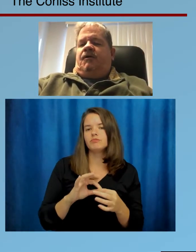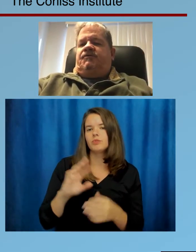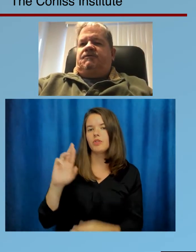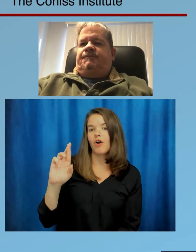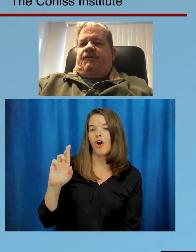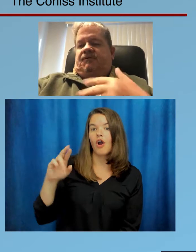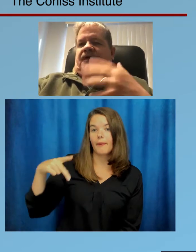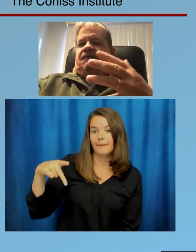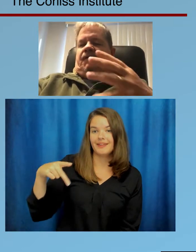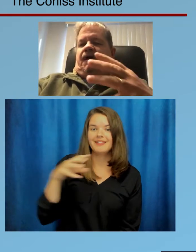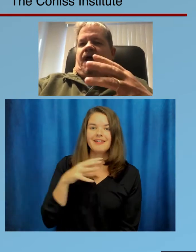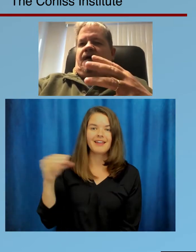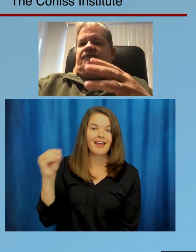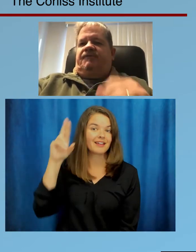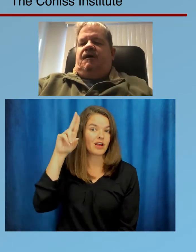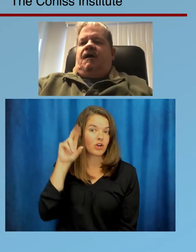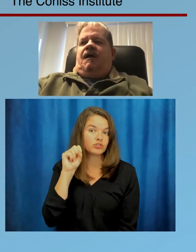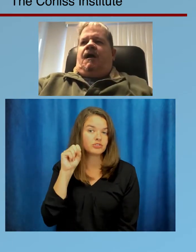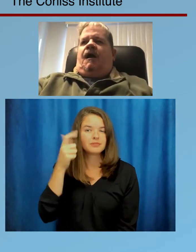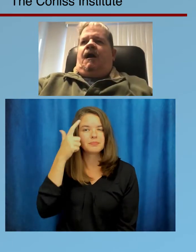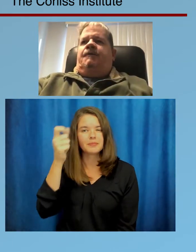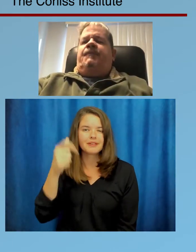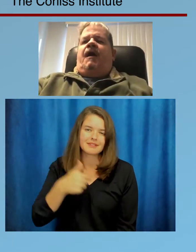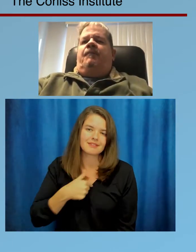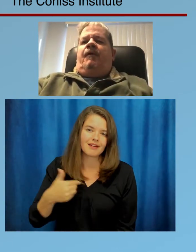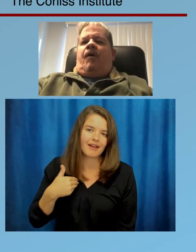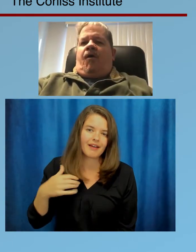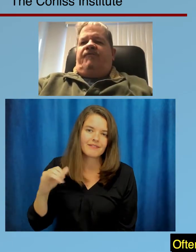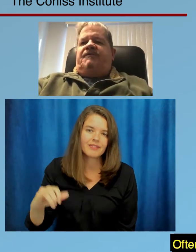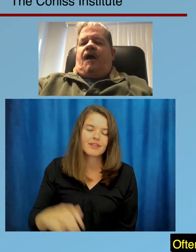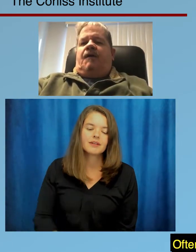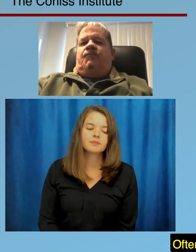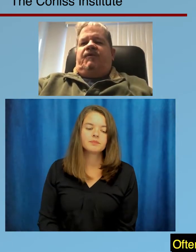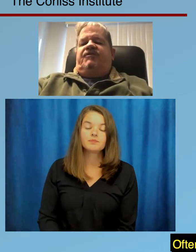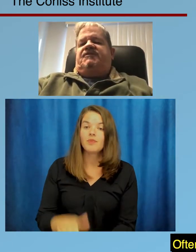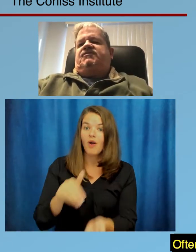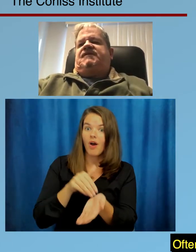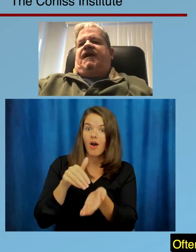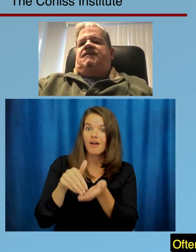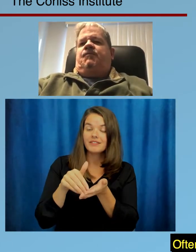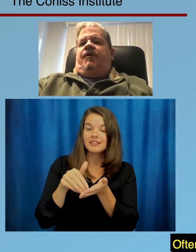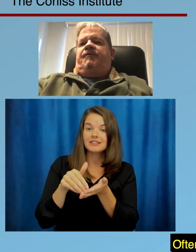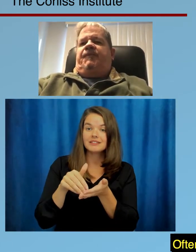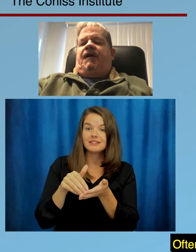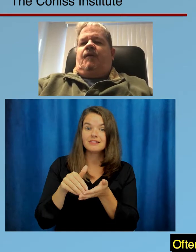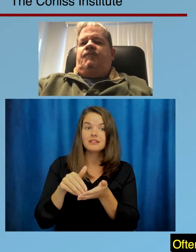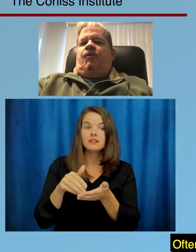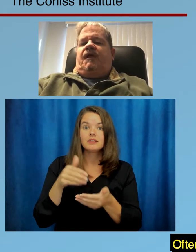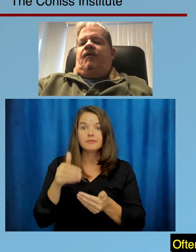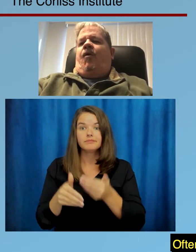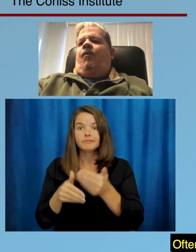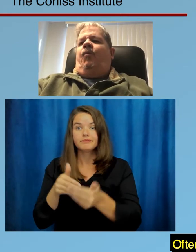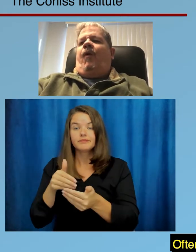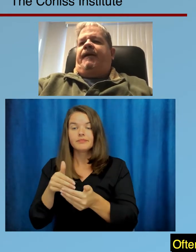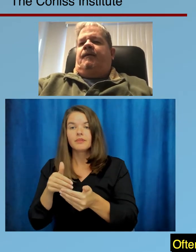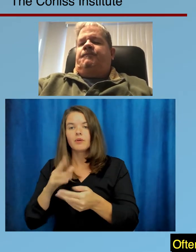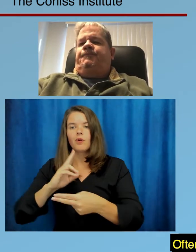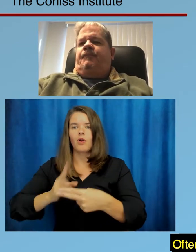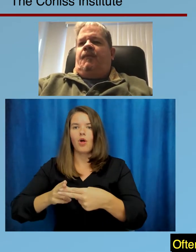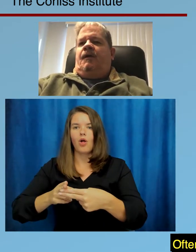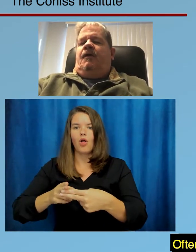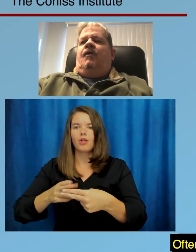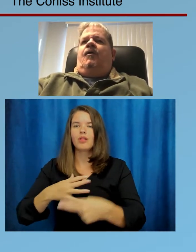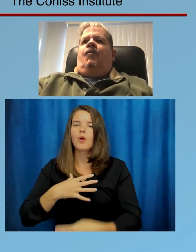and ushers because that's what I have. Oftentimes we reach a stage where it becomes what they call